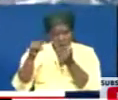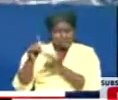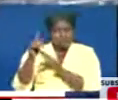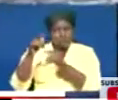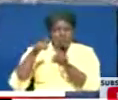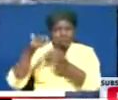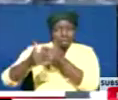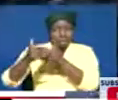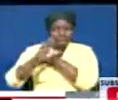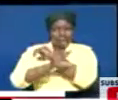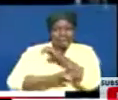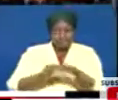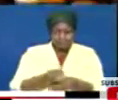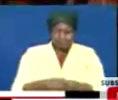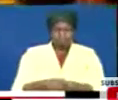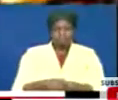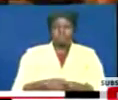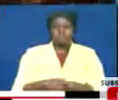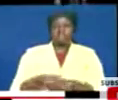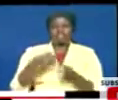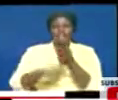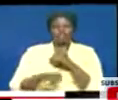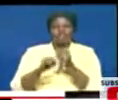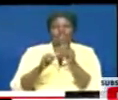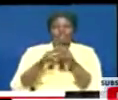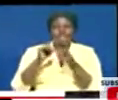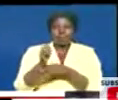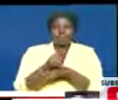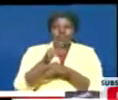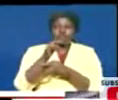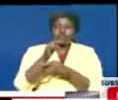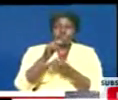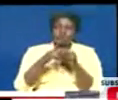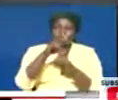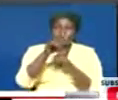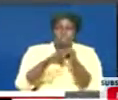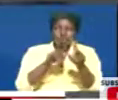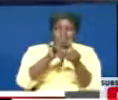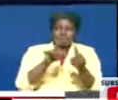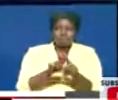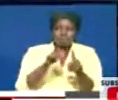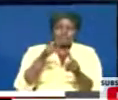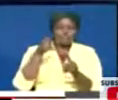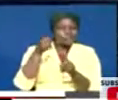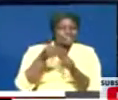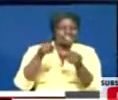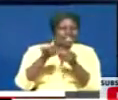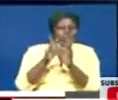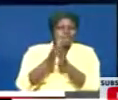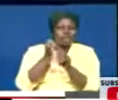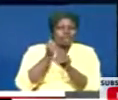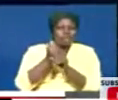the excise tax increase effected in July 2022 has had the same impact, with performance mirroring the same